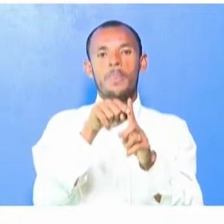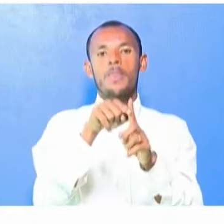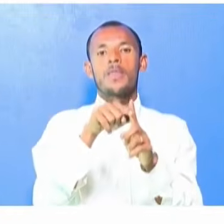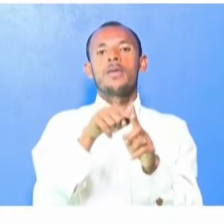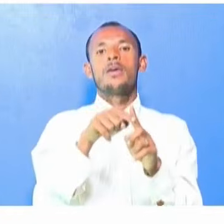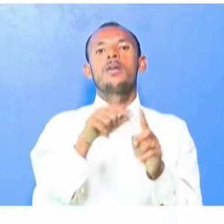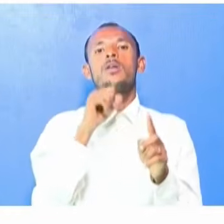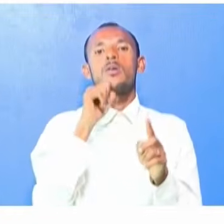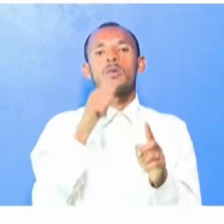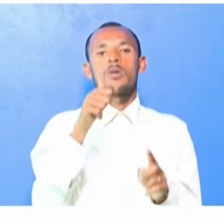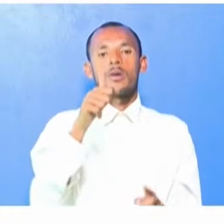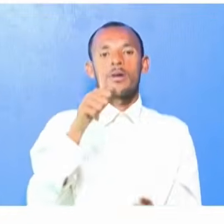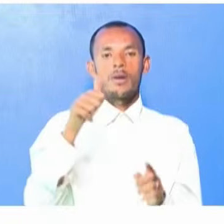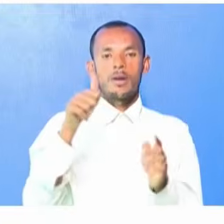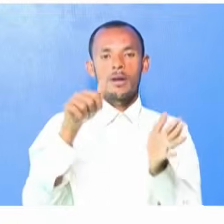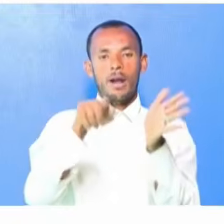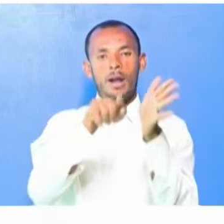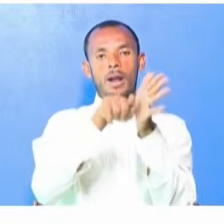nor negative.